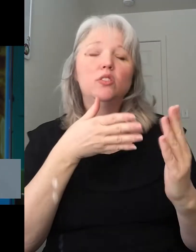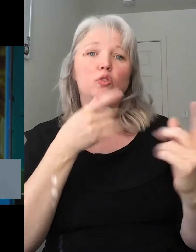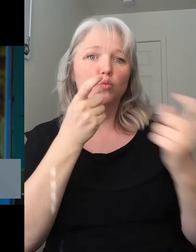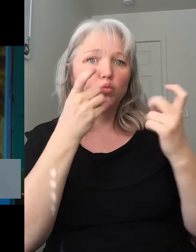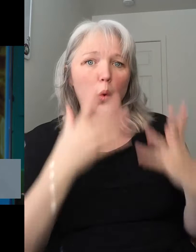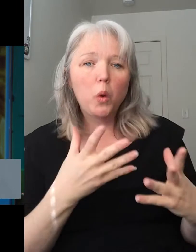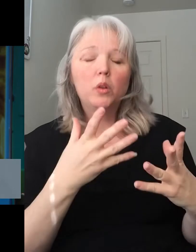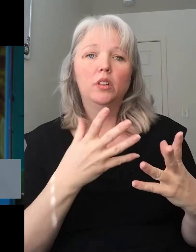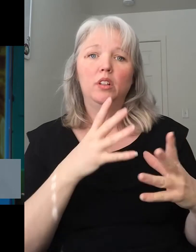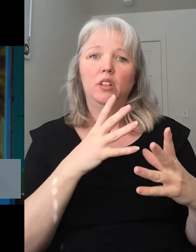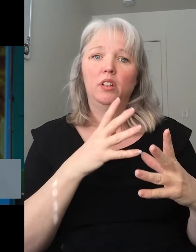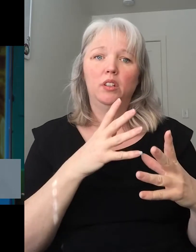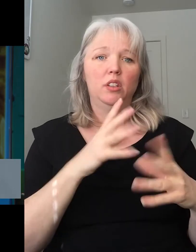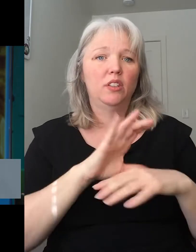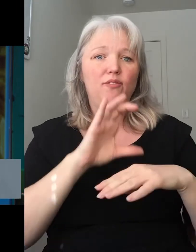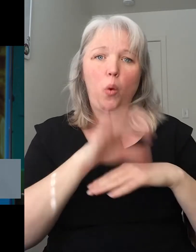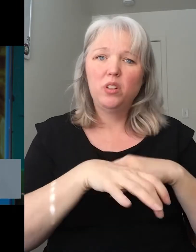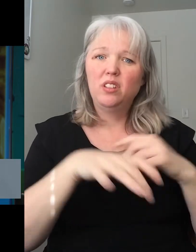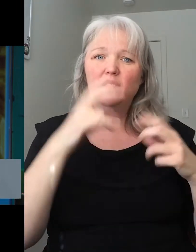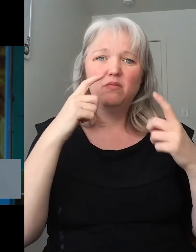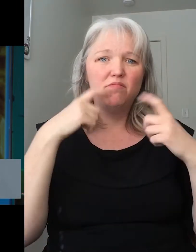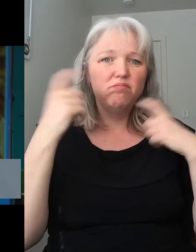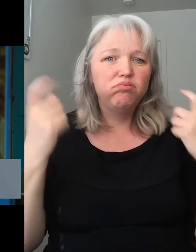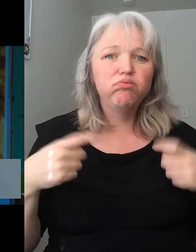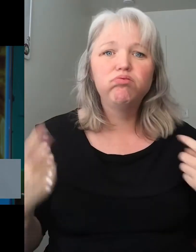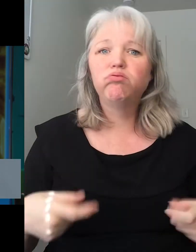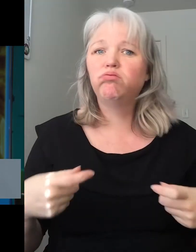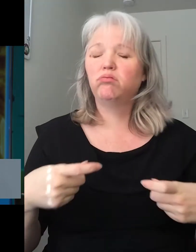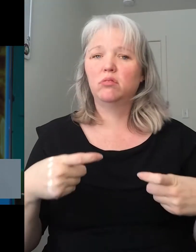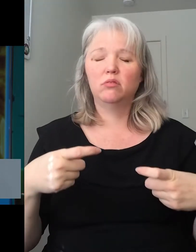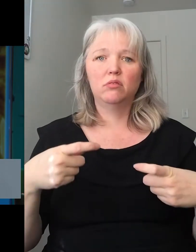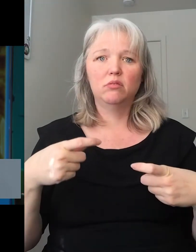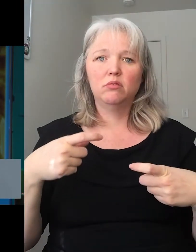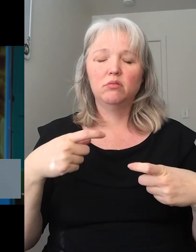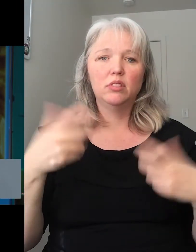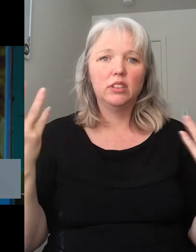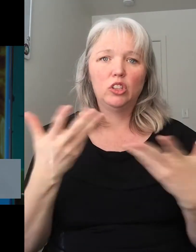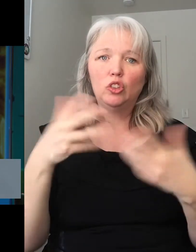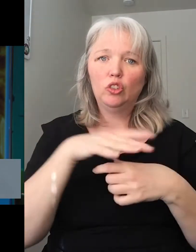against the powers, against the forces of wickedness in heavenly places.